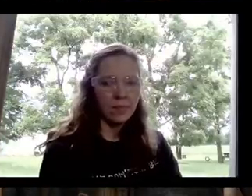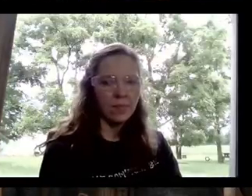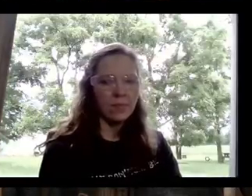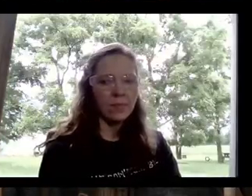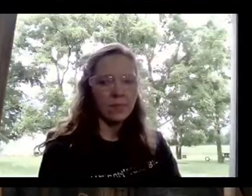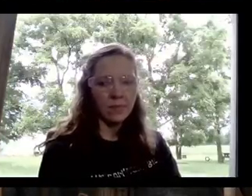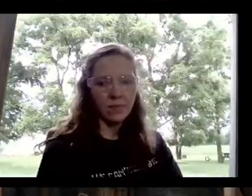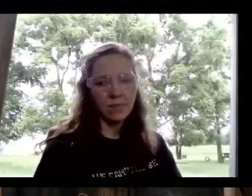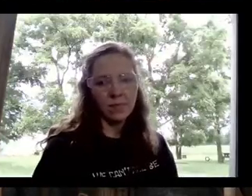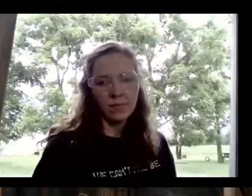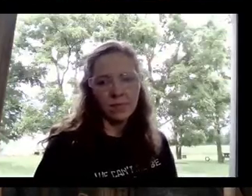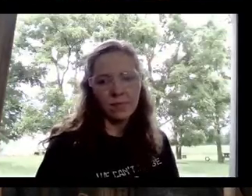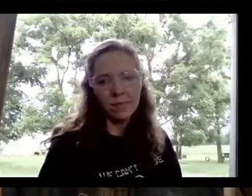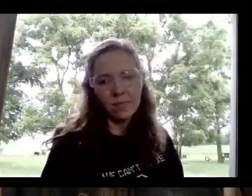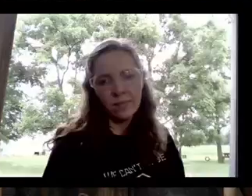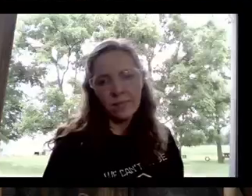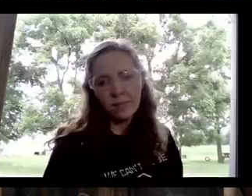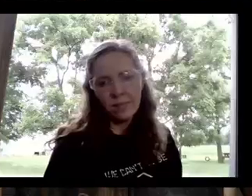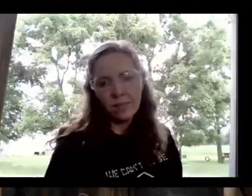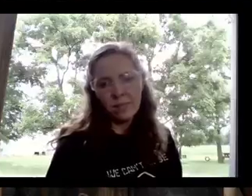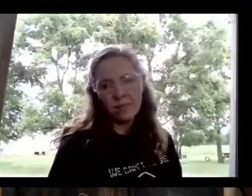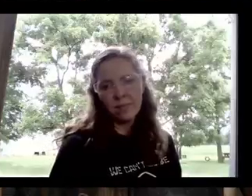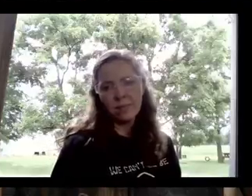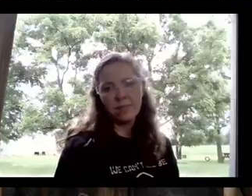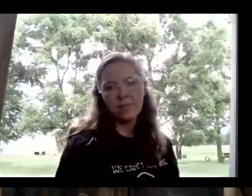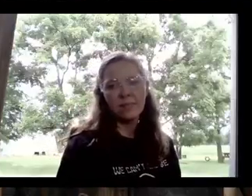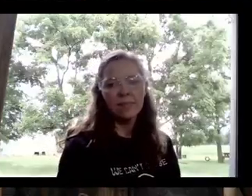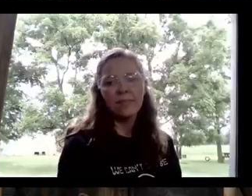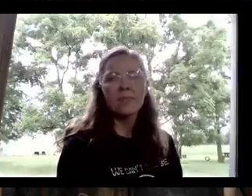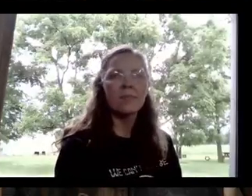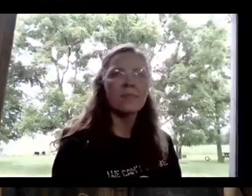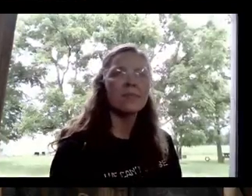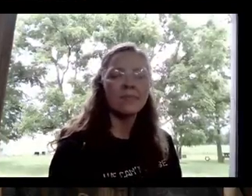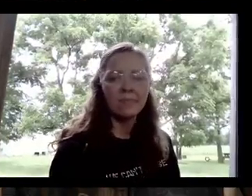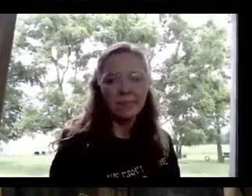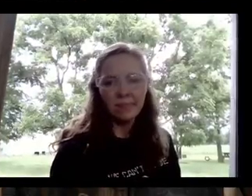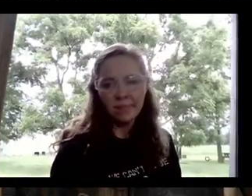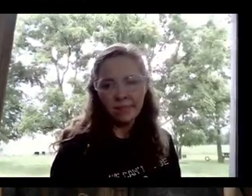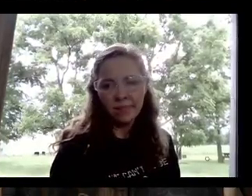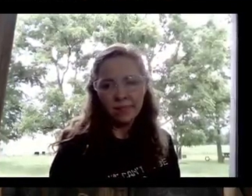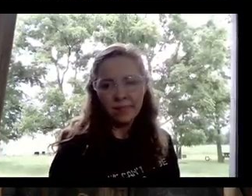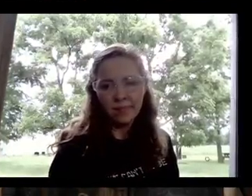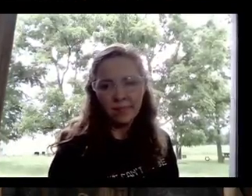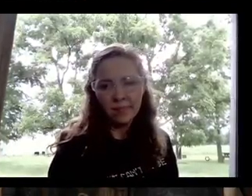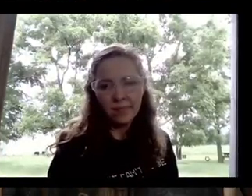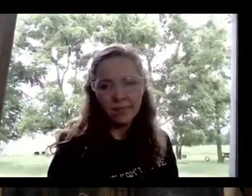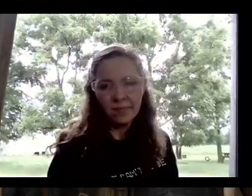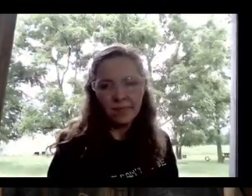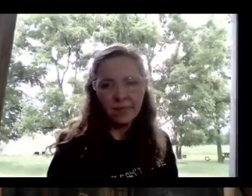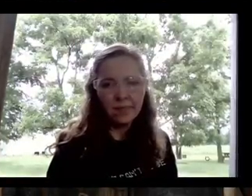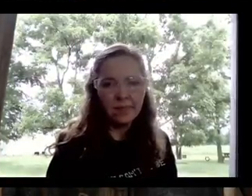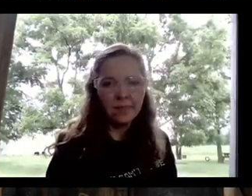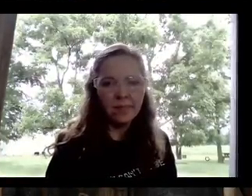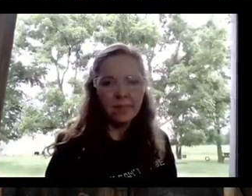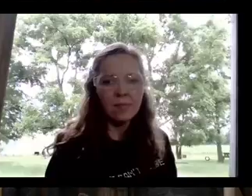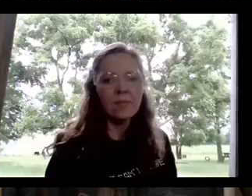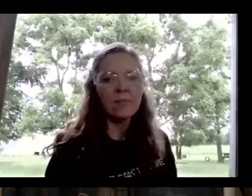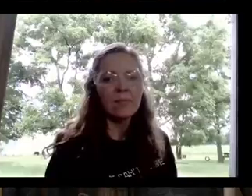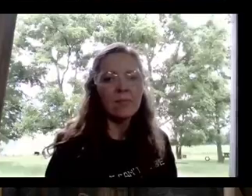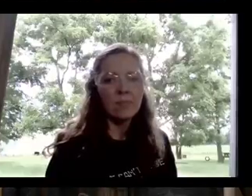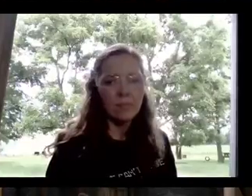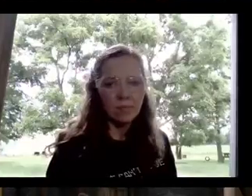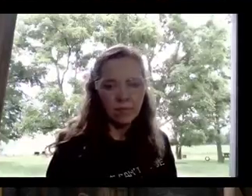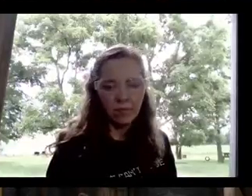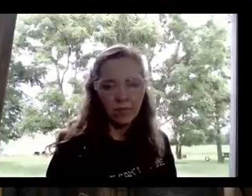purist. I am an efficiency person. And I make my living at this, so whatever tool gets the